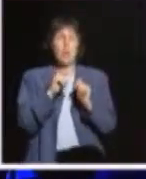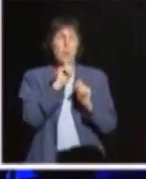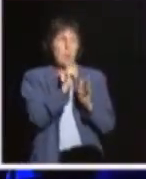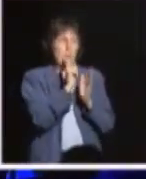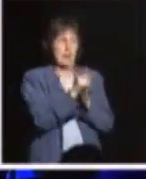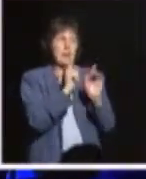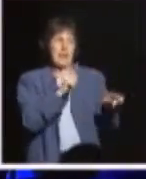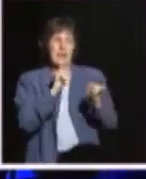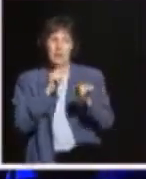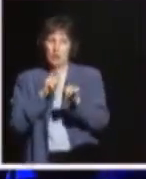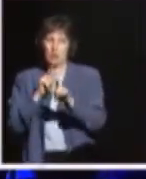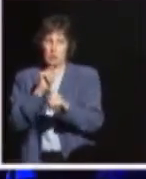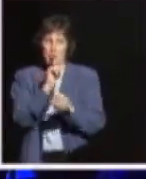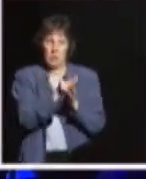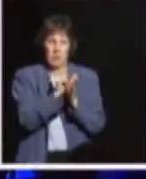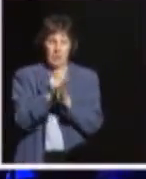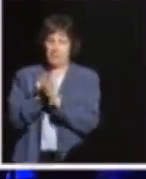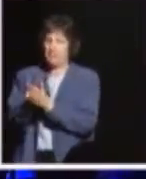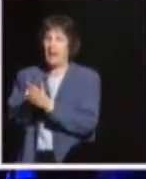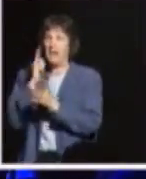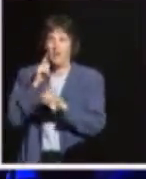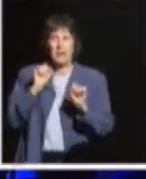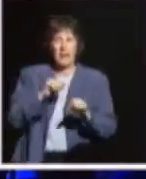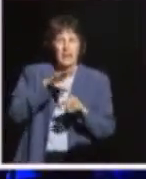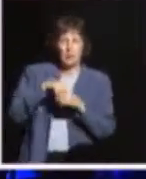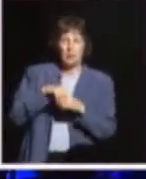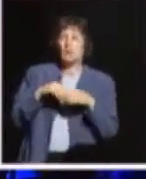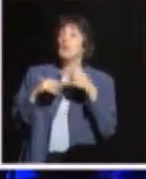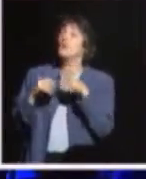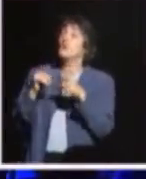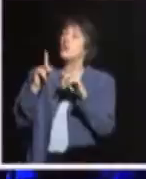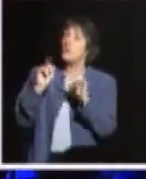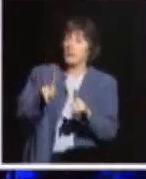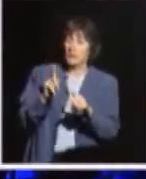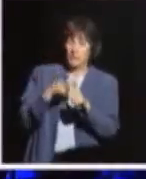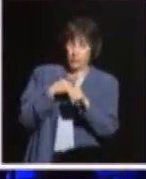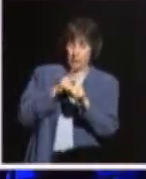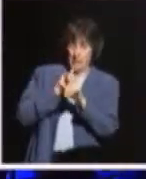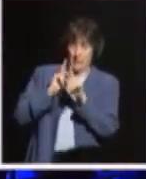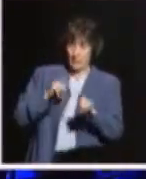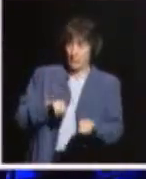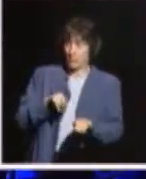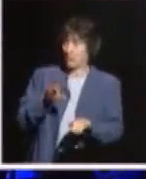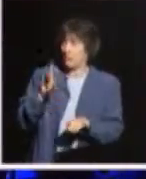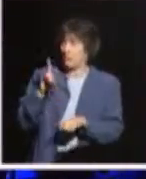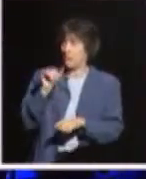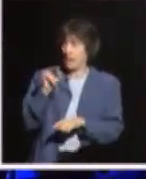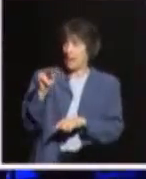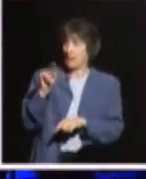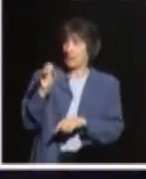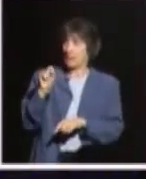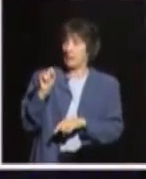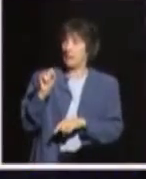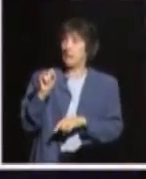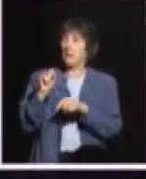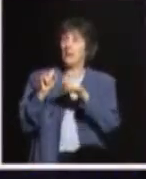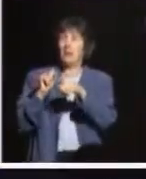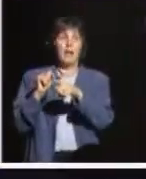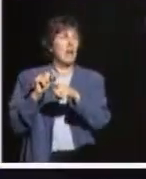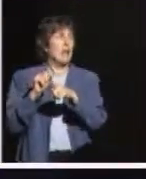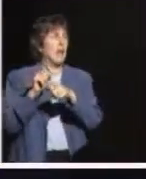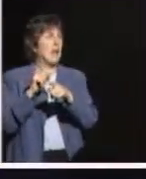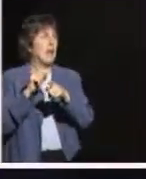That way we can kind of do this one as well. And the question goes to Dale Sweetland. I'm not known for being